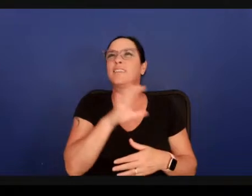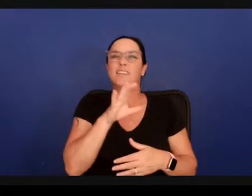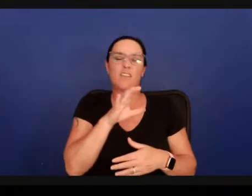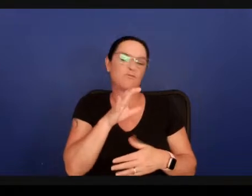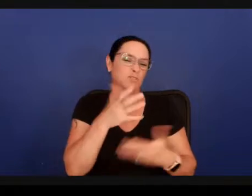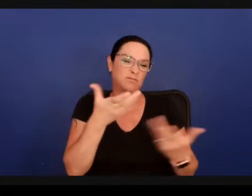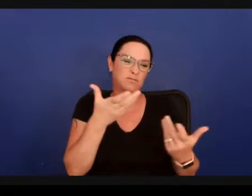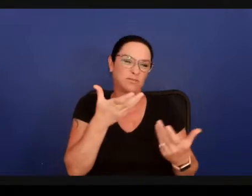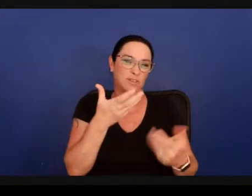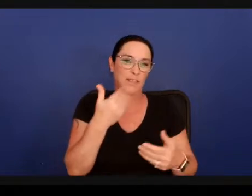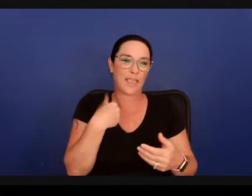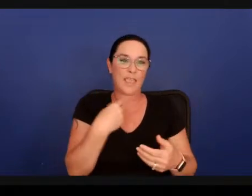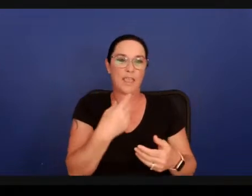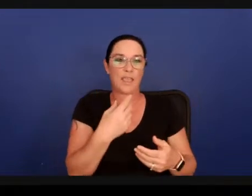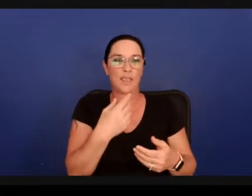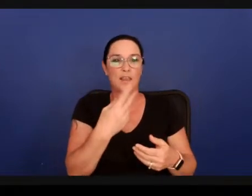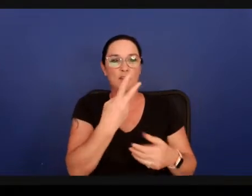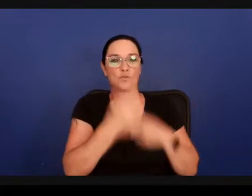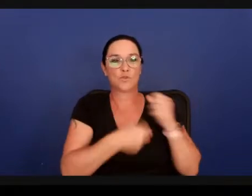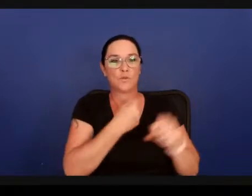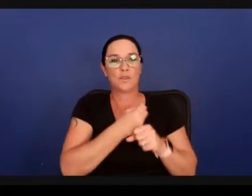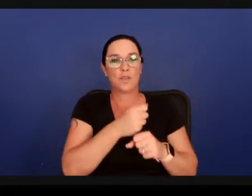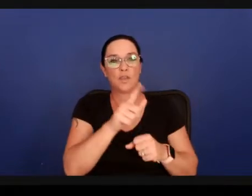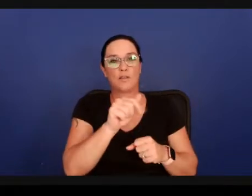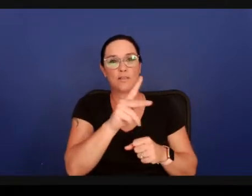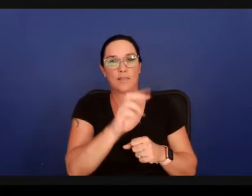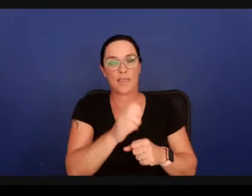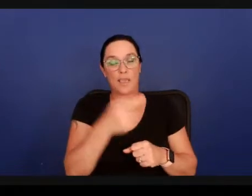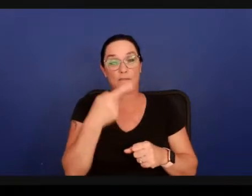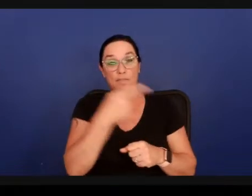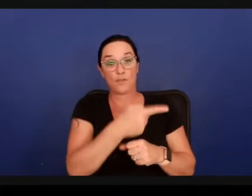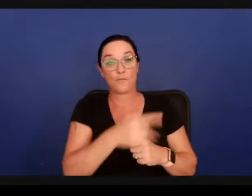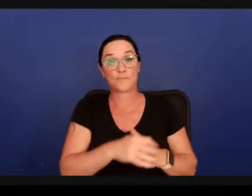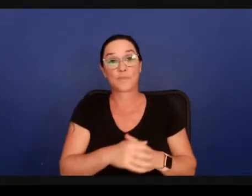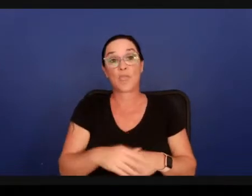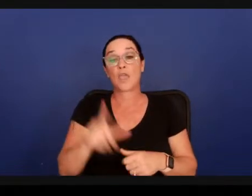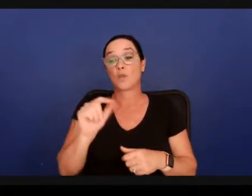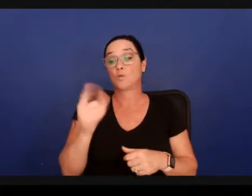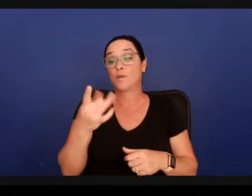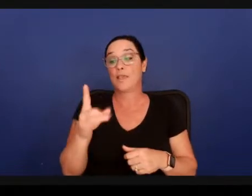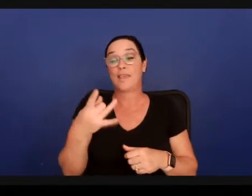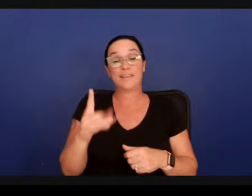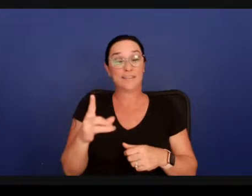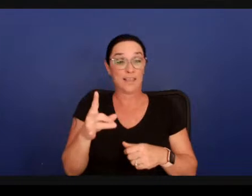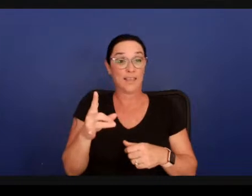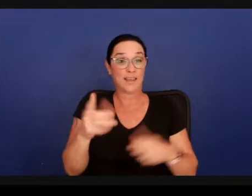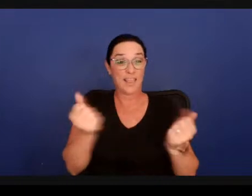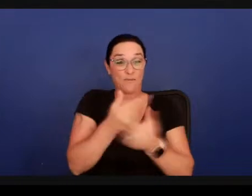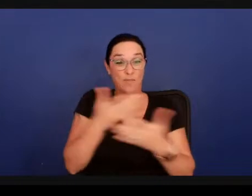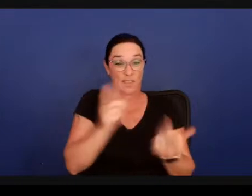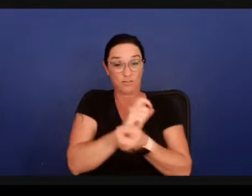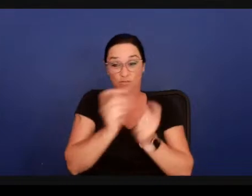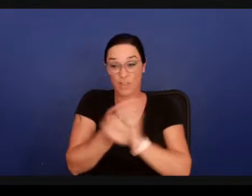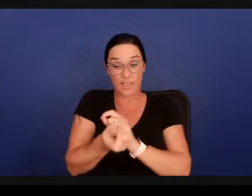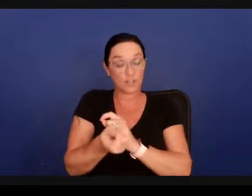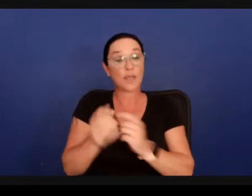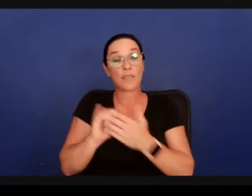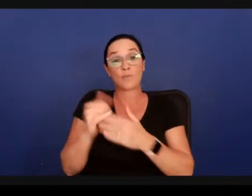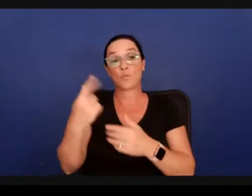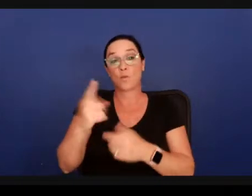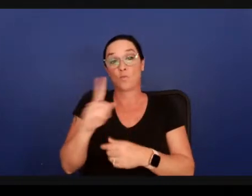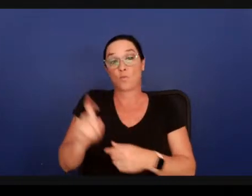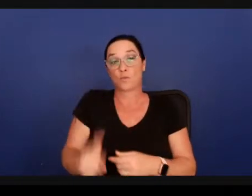was. Right. And with the 2018 eruption and all the changes at the caldera, the collapses and all that, that was one of the questions we were asking